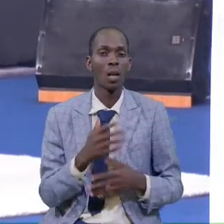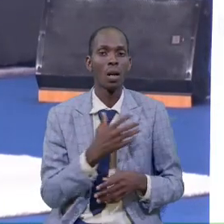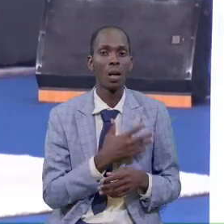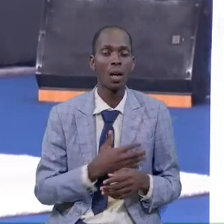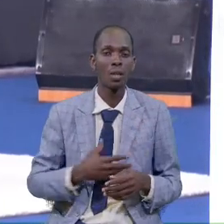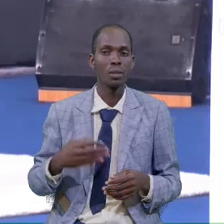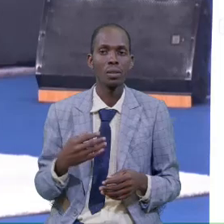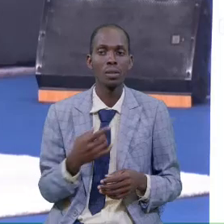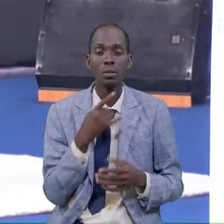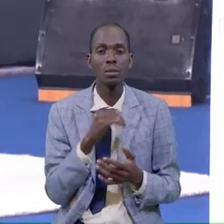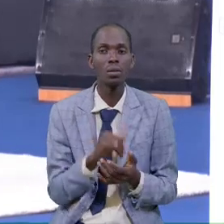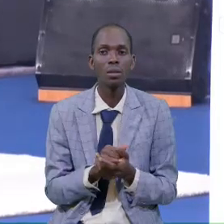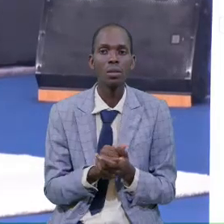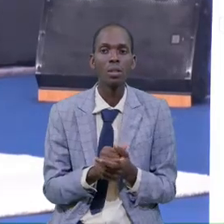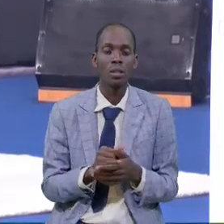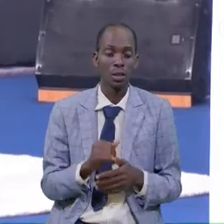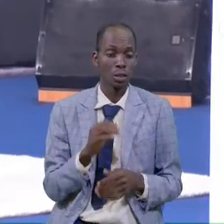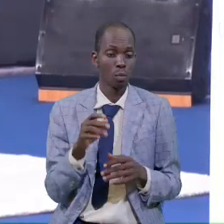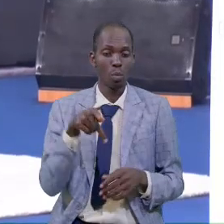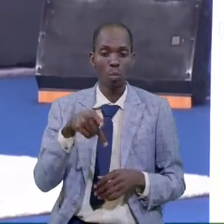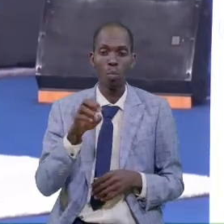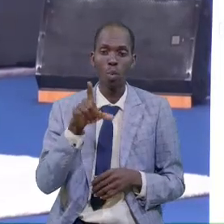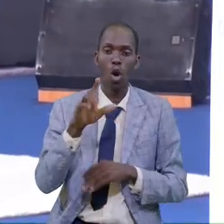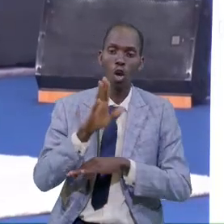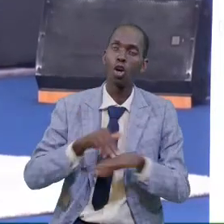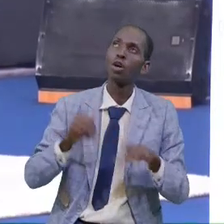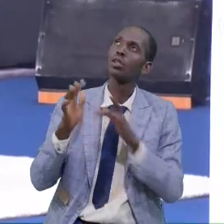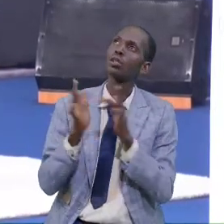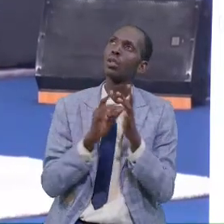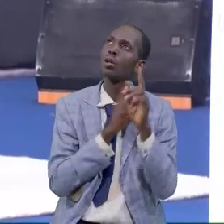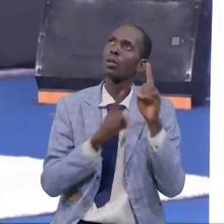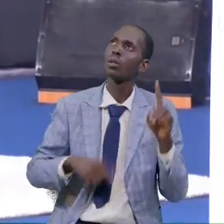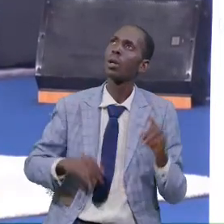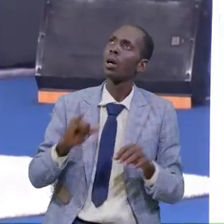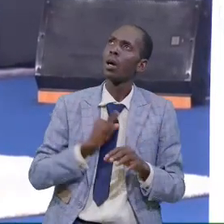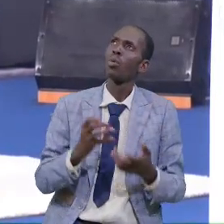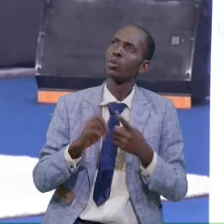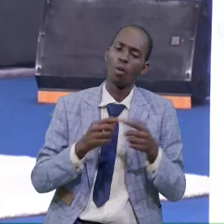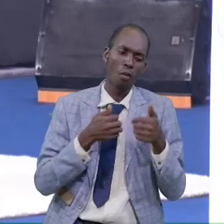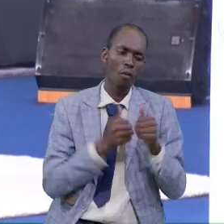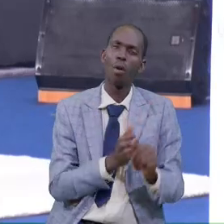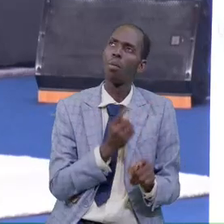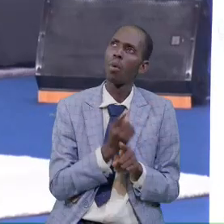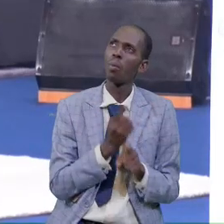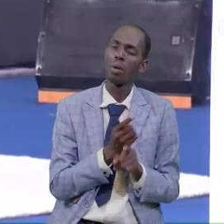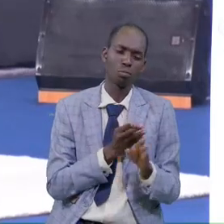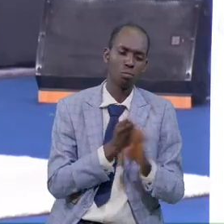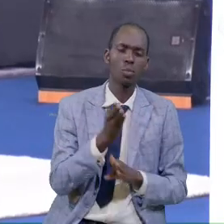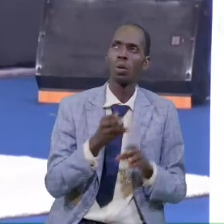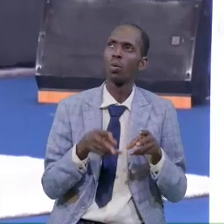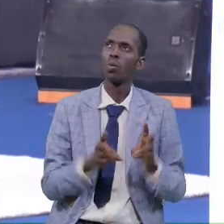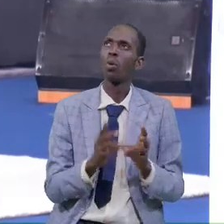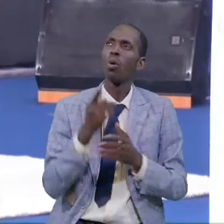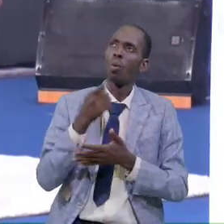called Jesus Lord. He said, I want to go the right direction now. What would you have me to